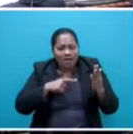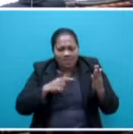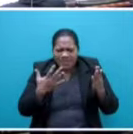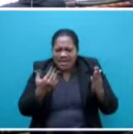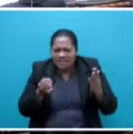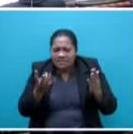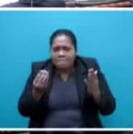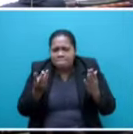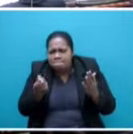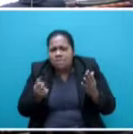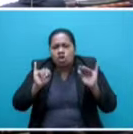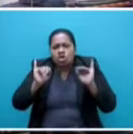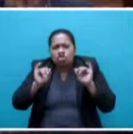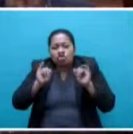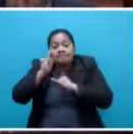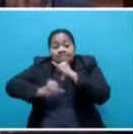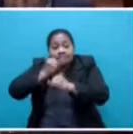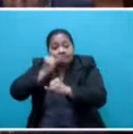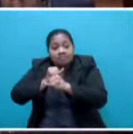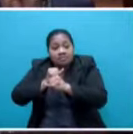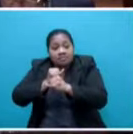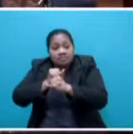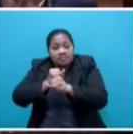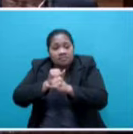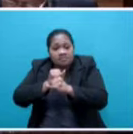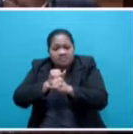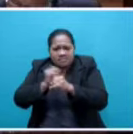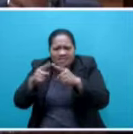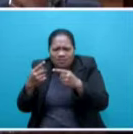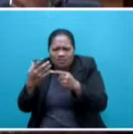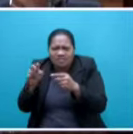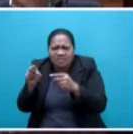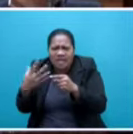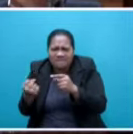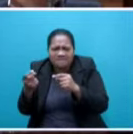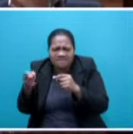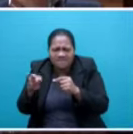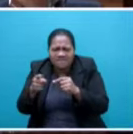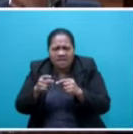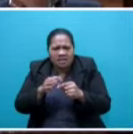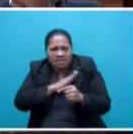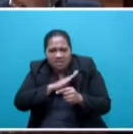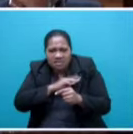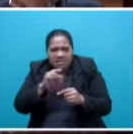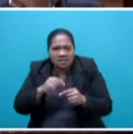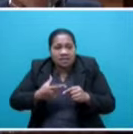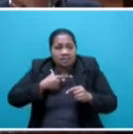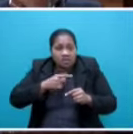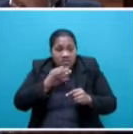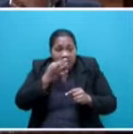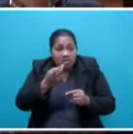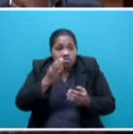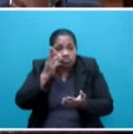urgent international commitments. As the Honourable Leader of Opposition's team, when they were in the Business Committee meeting, had asked for the original sitting date in February to